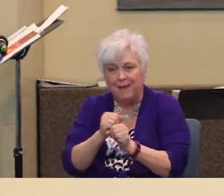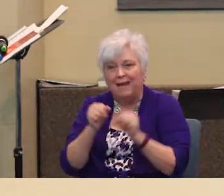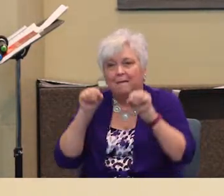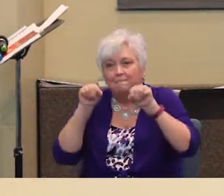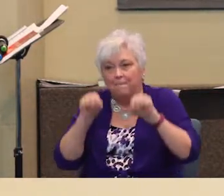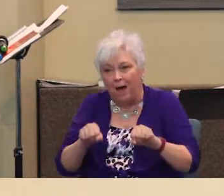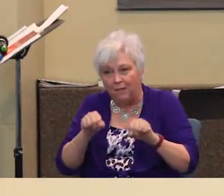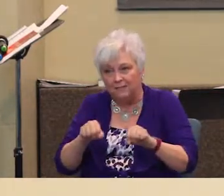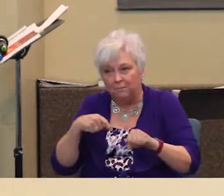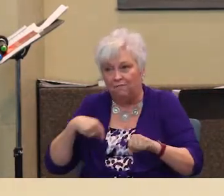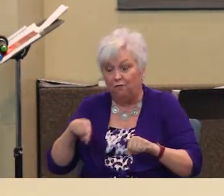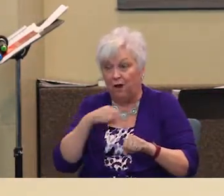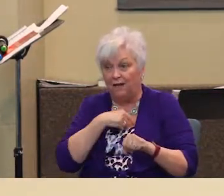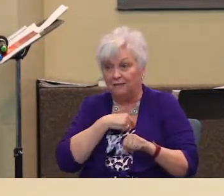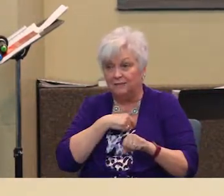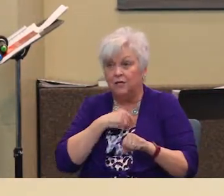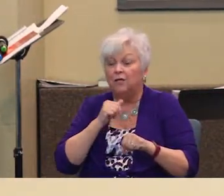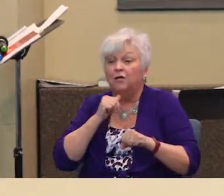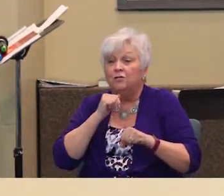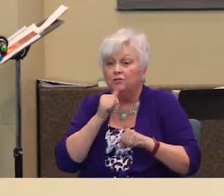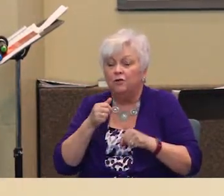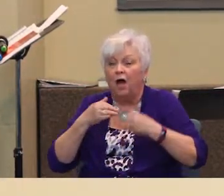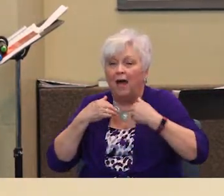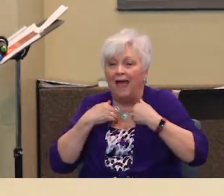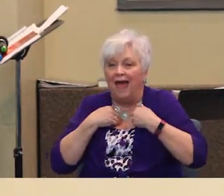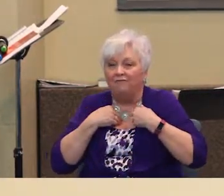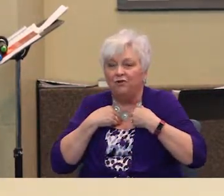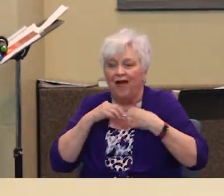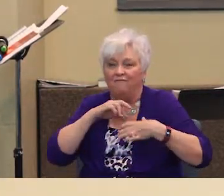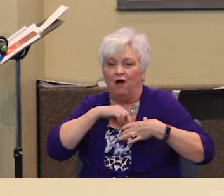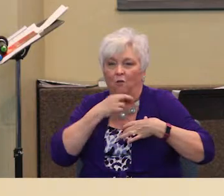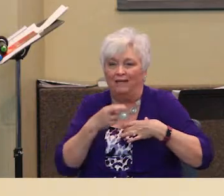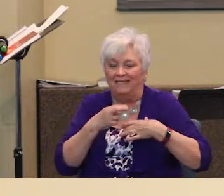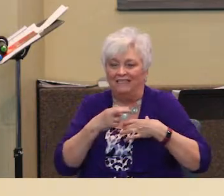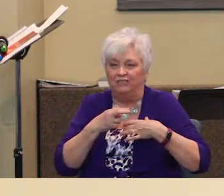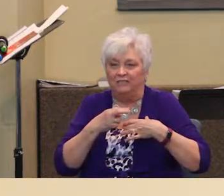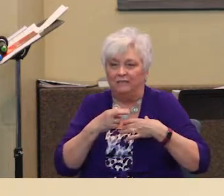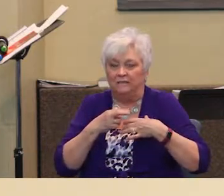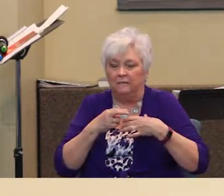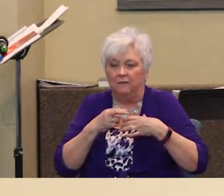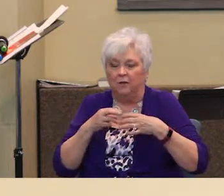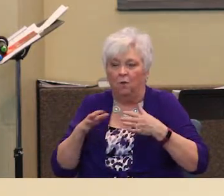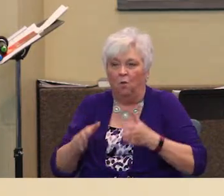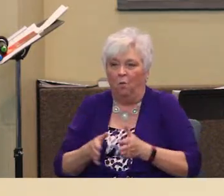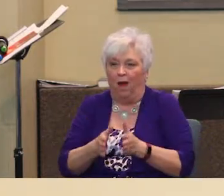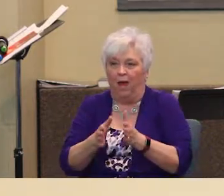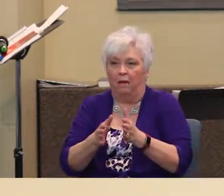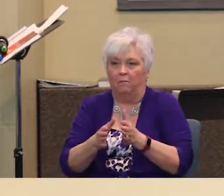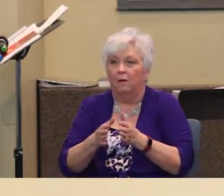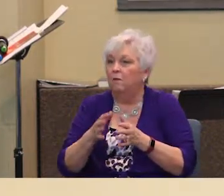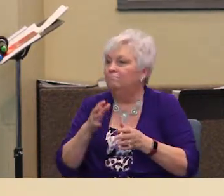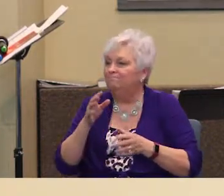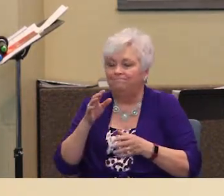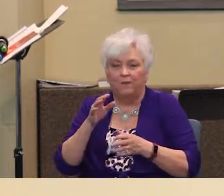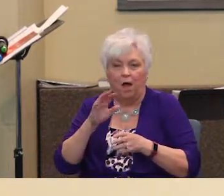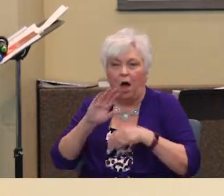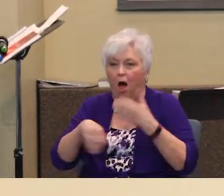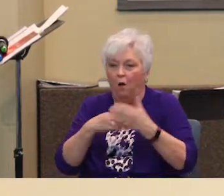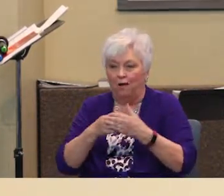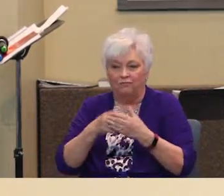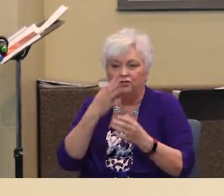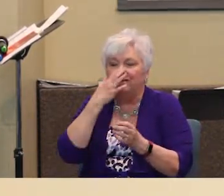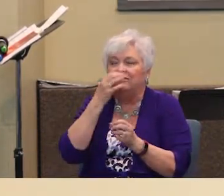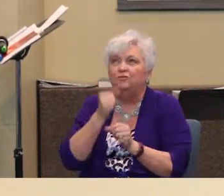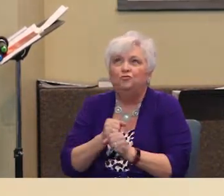to not have to toe a righteous religious line. All we have to do is trust in him with faith that he gives us